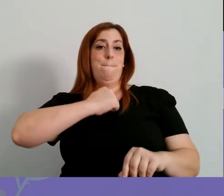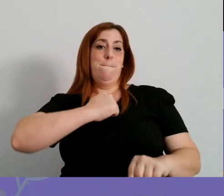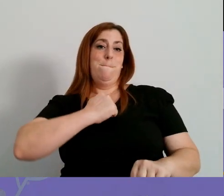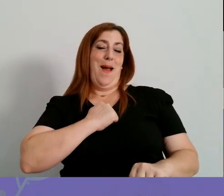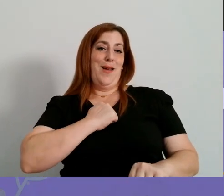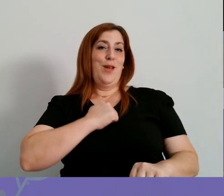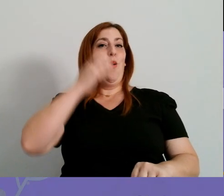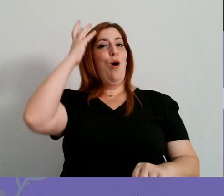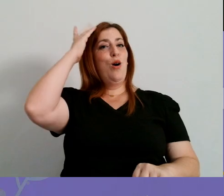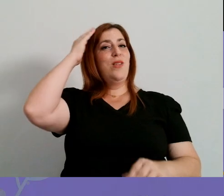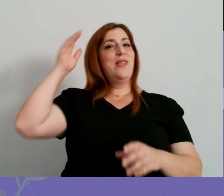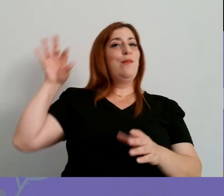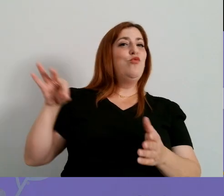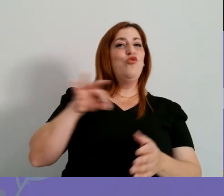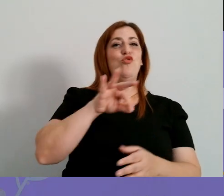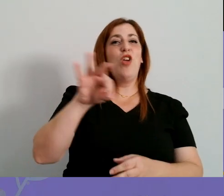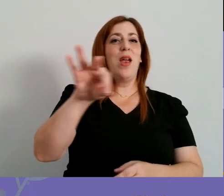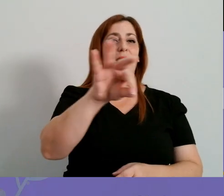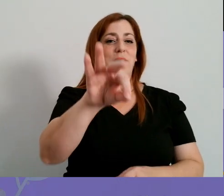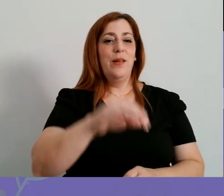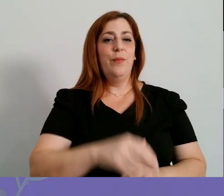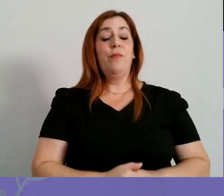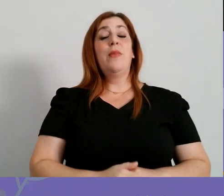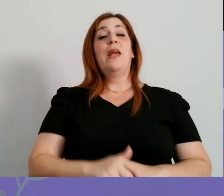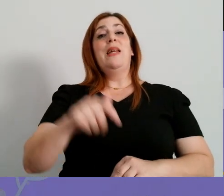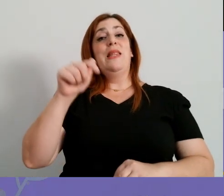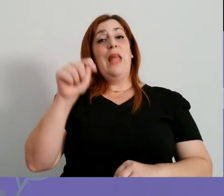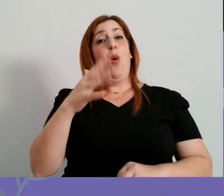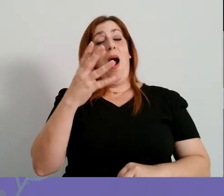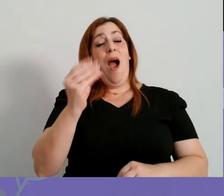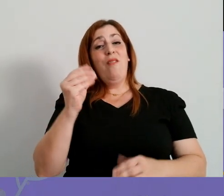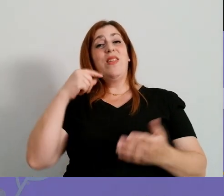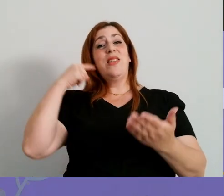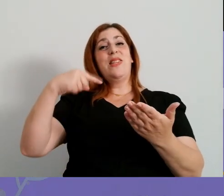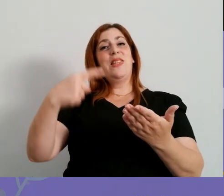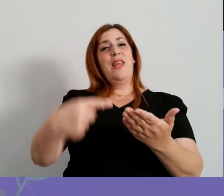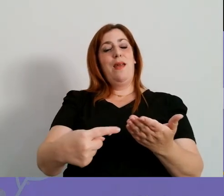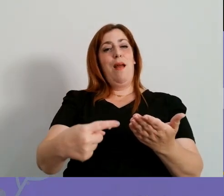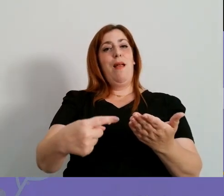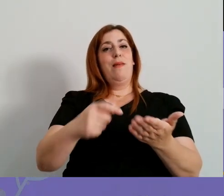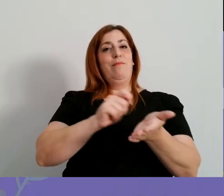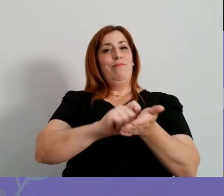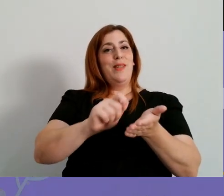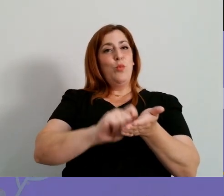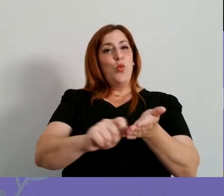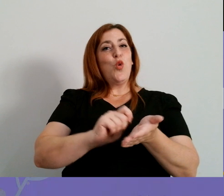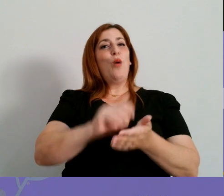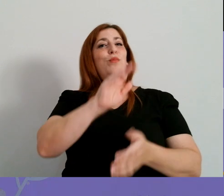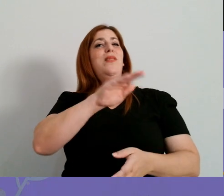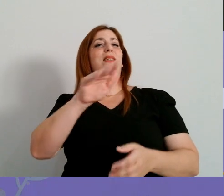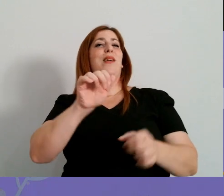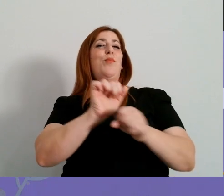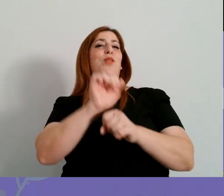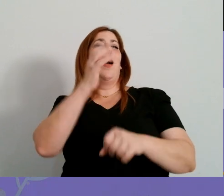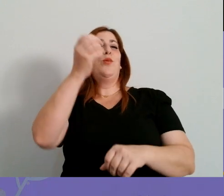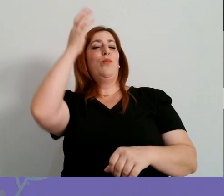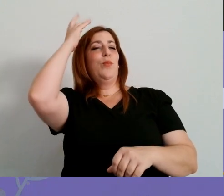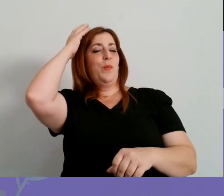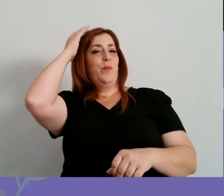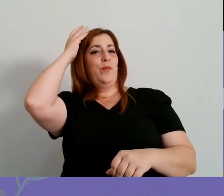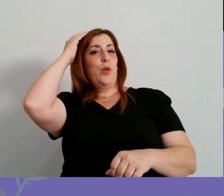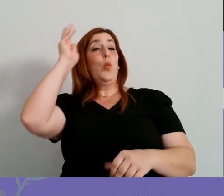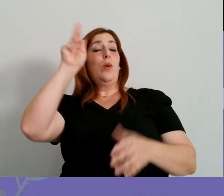videos and articles and stories written by autistic people themselves on the